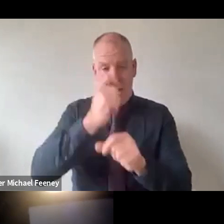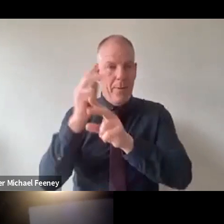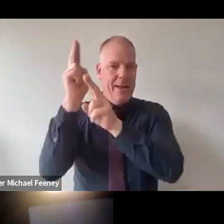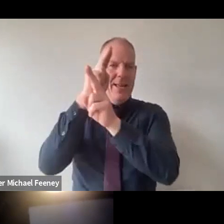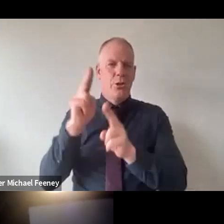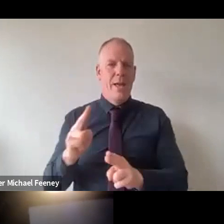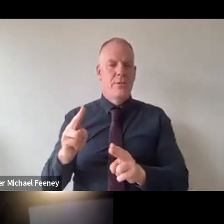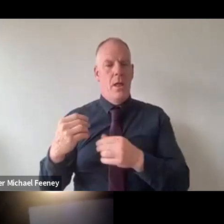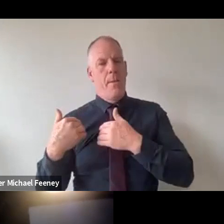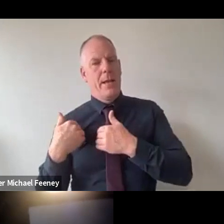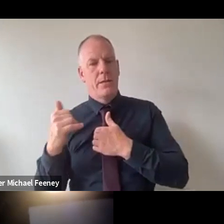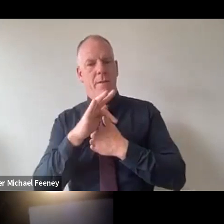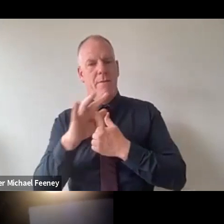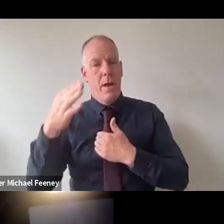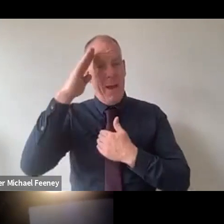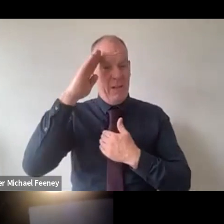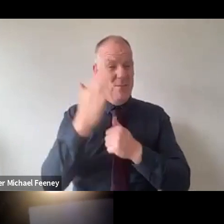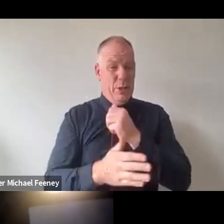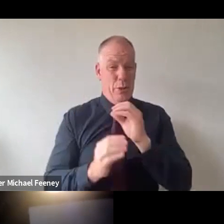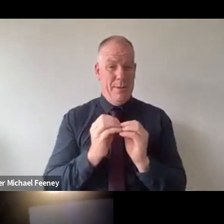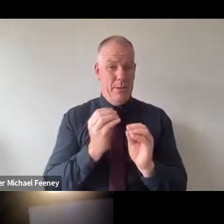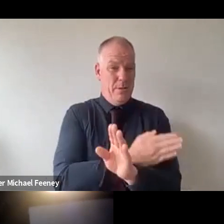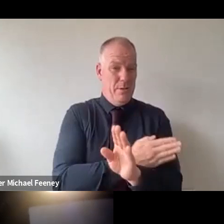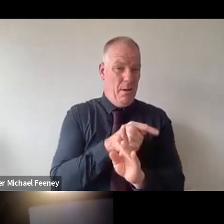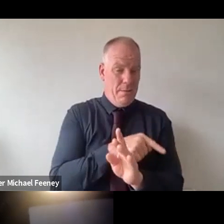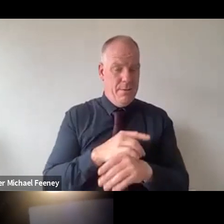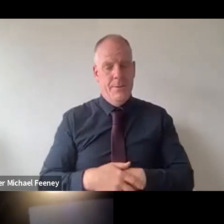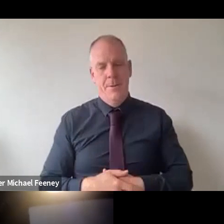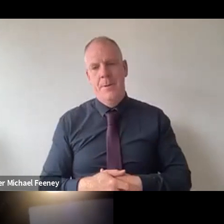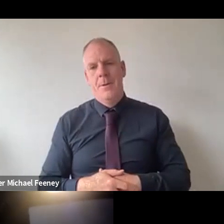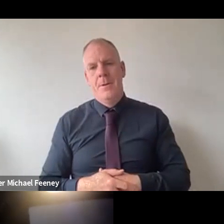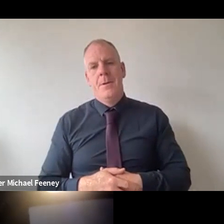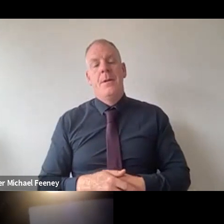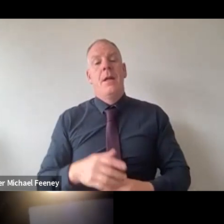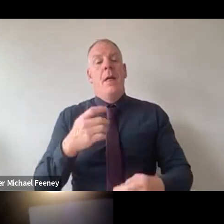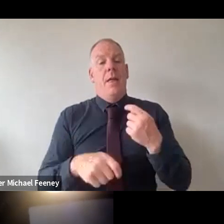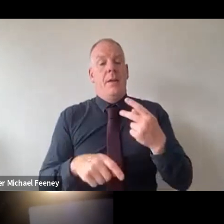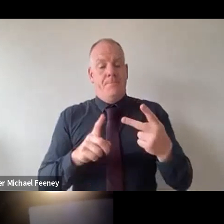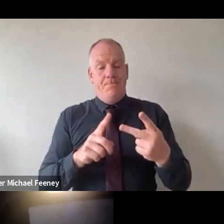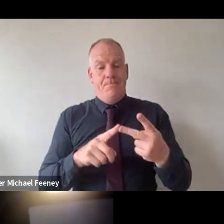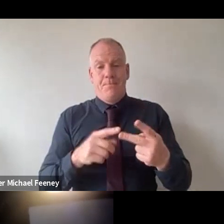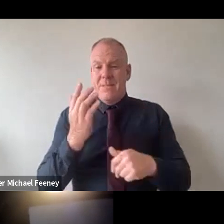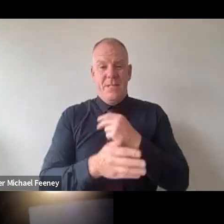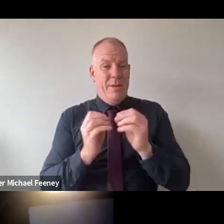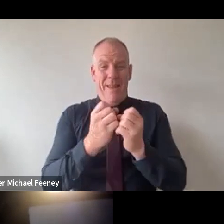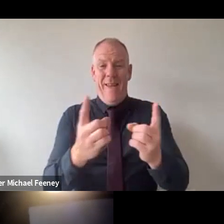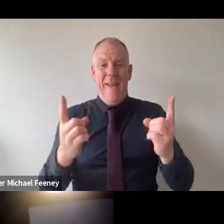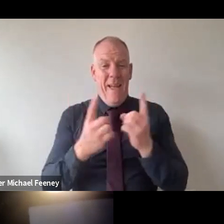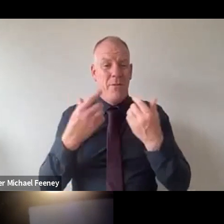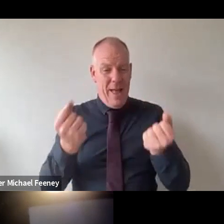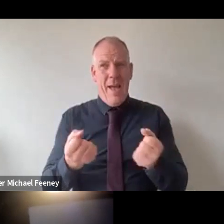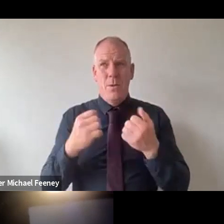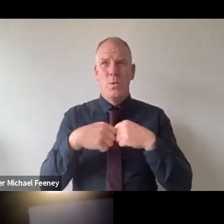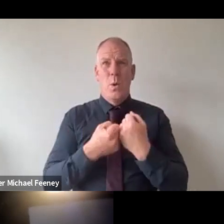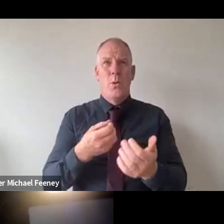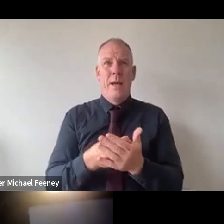of Ireland, of course, which I mentioned already. Then I have already stated that everyone has a socioeconomic status,